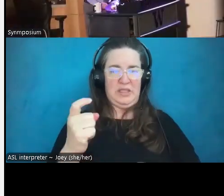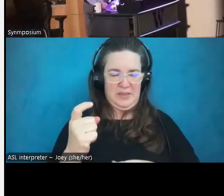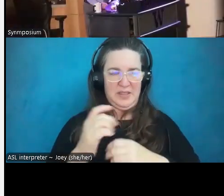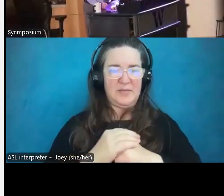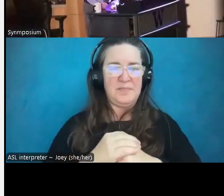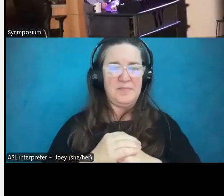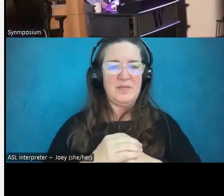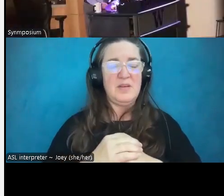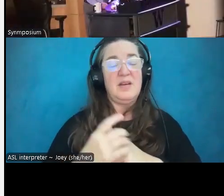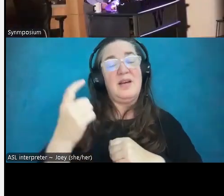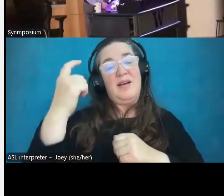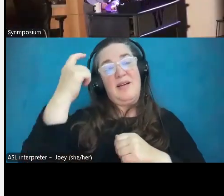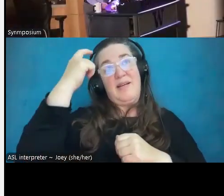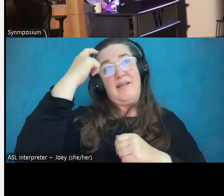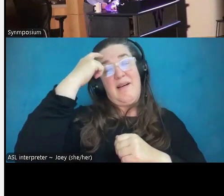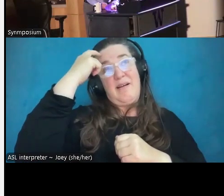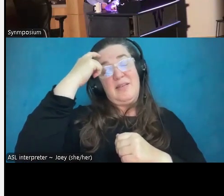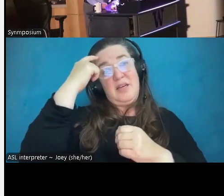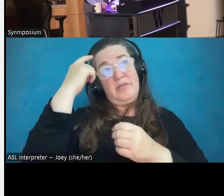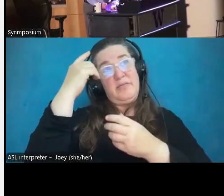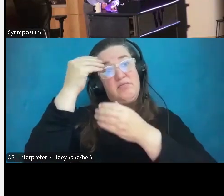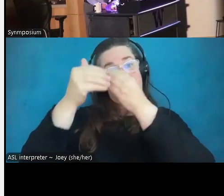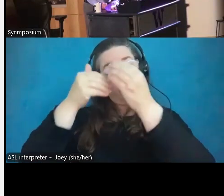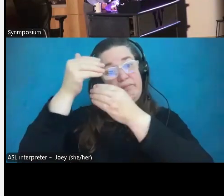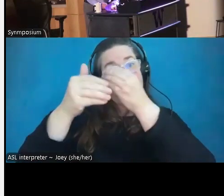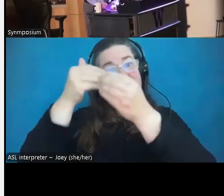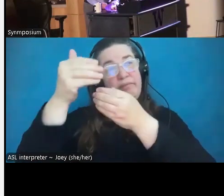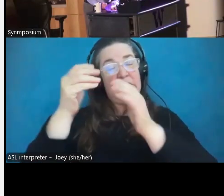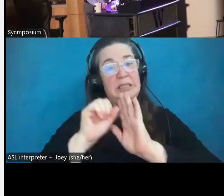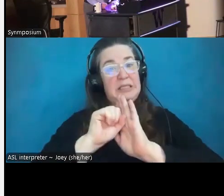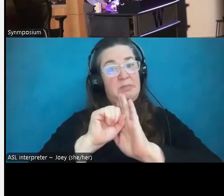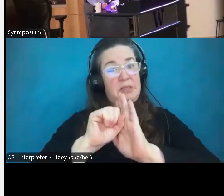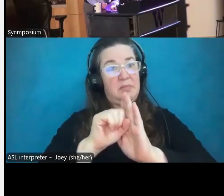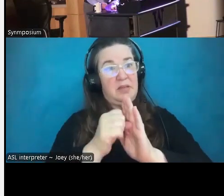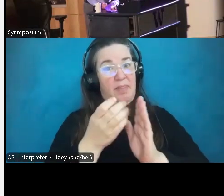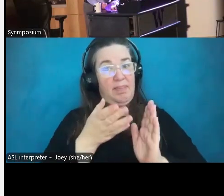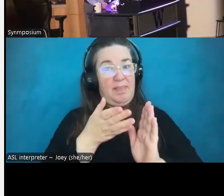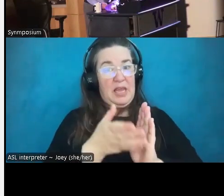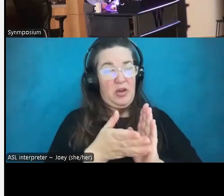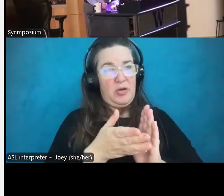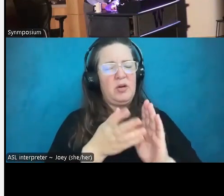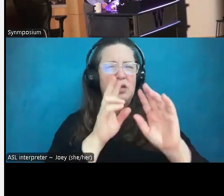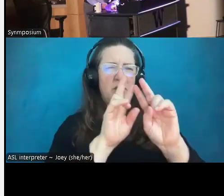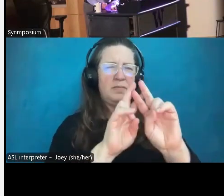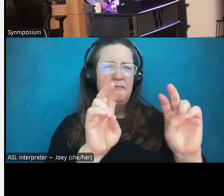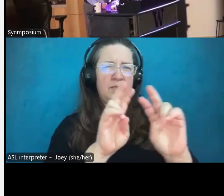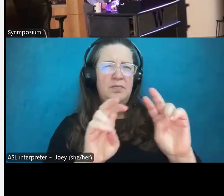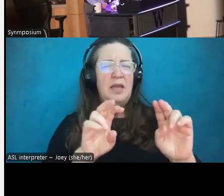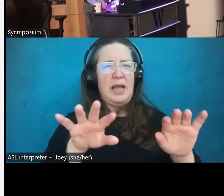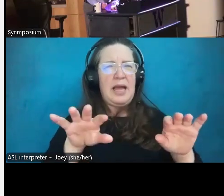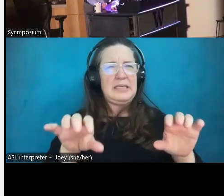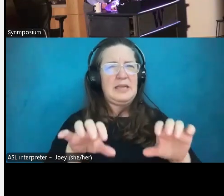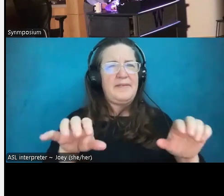are prevalent, assess cognitive workload. Do you need to is activity modification recommended